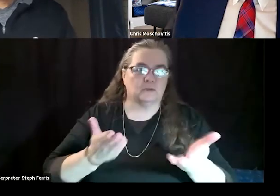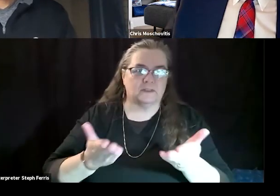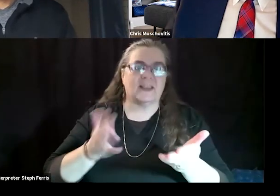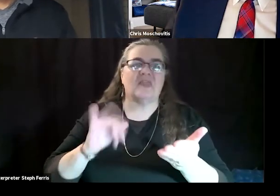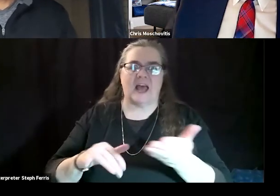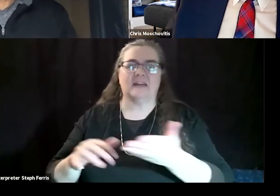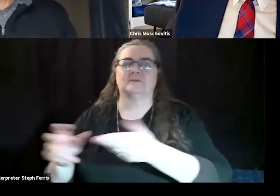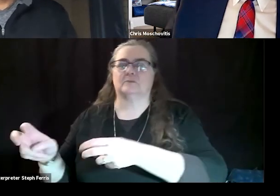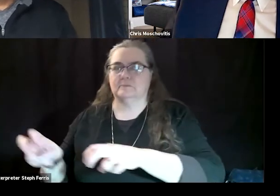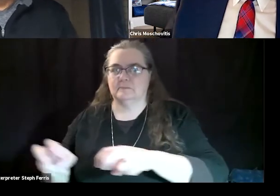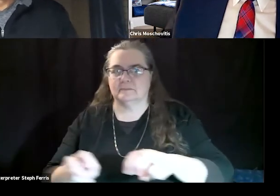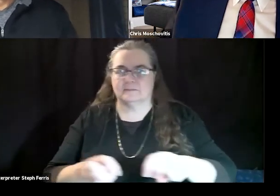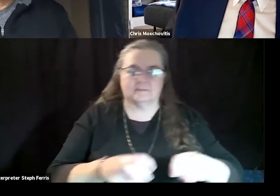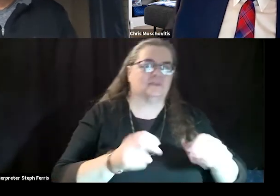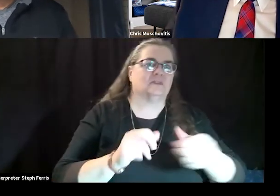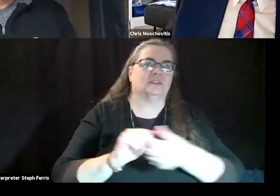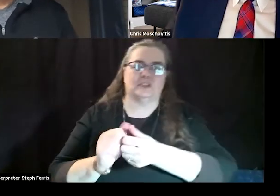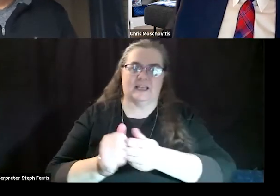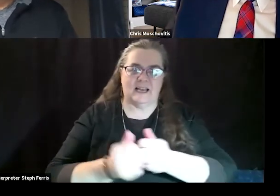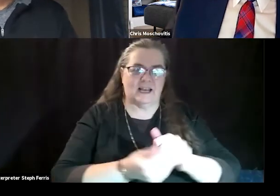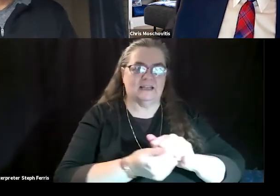infrastructure as a service, software as a service,